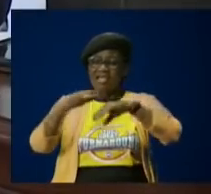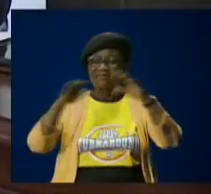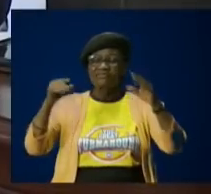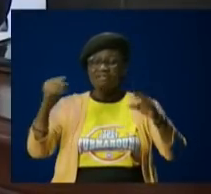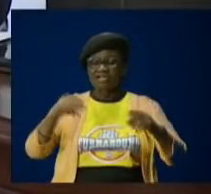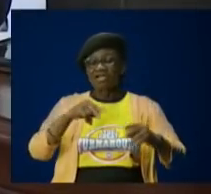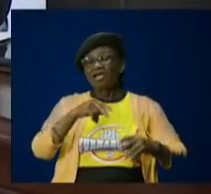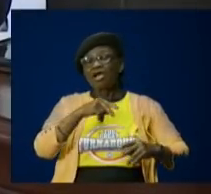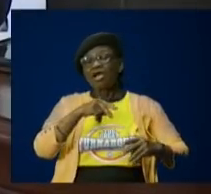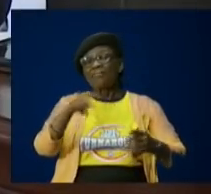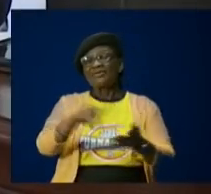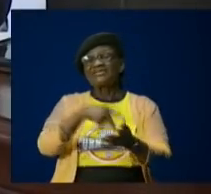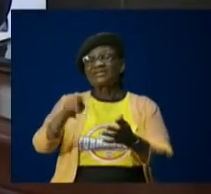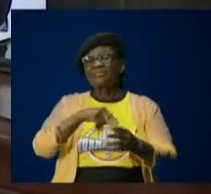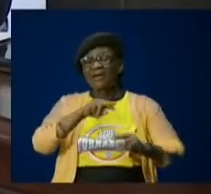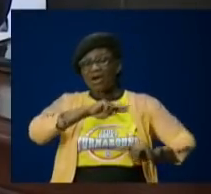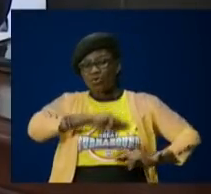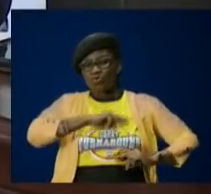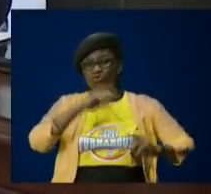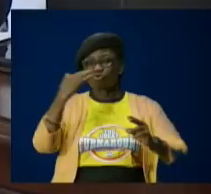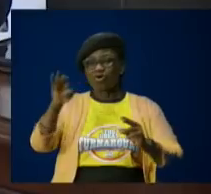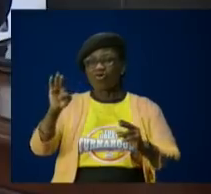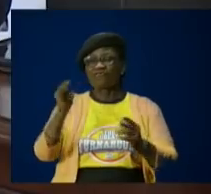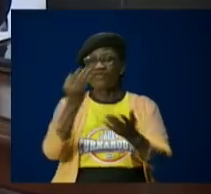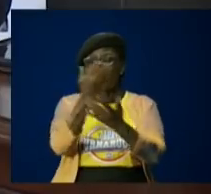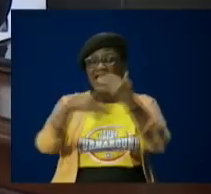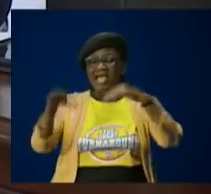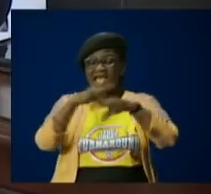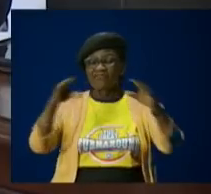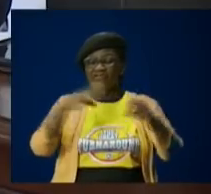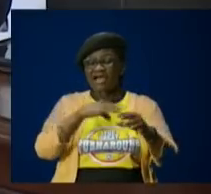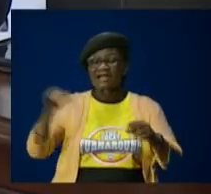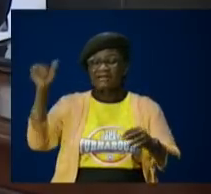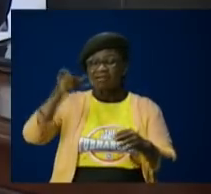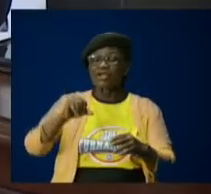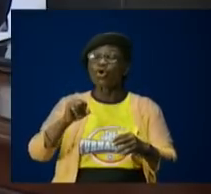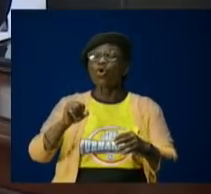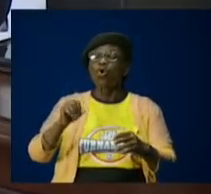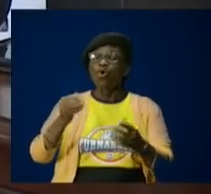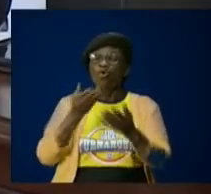heaven. And they obey their commander-in-chief.